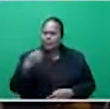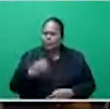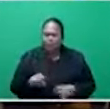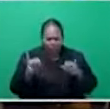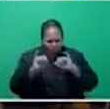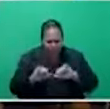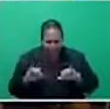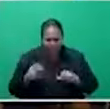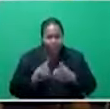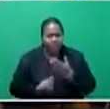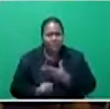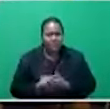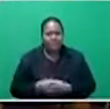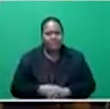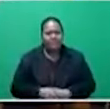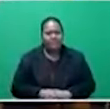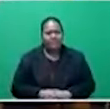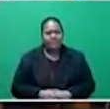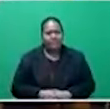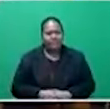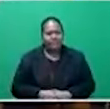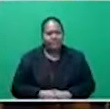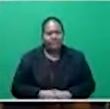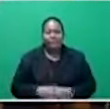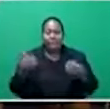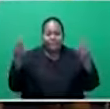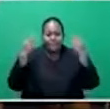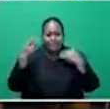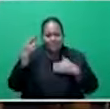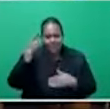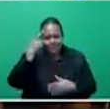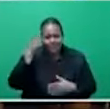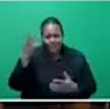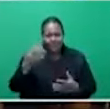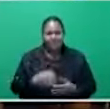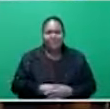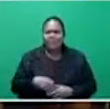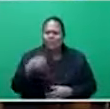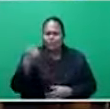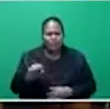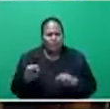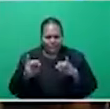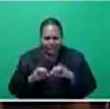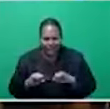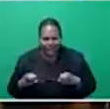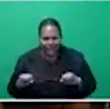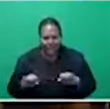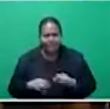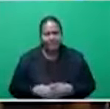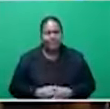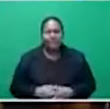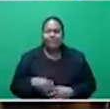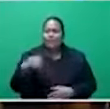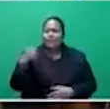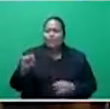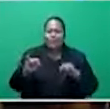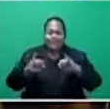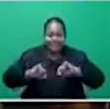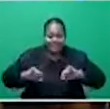sir, on the issue. Order. Mr. Speaker, sir, there's been no investigations. There's been no investigation,